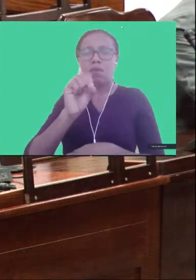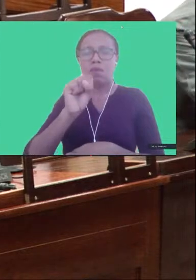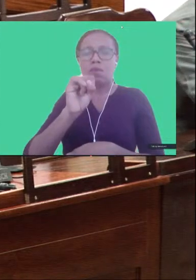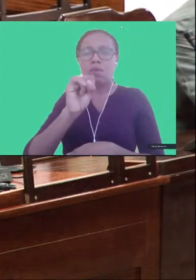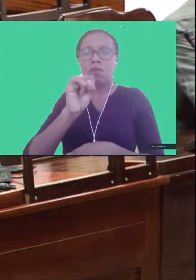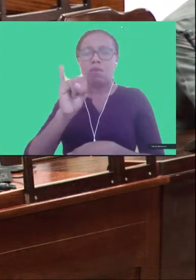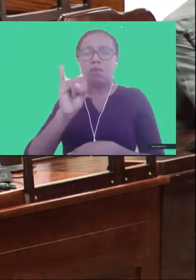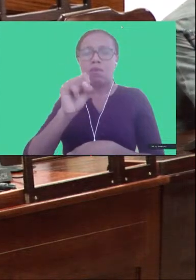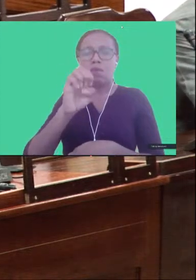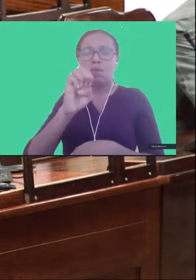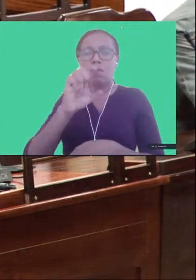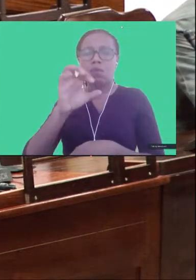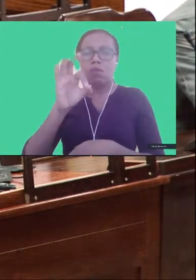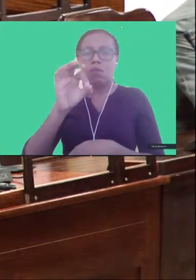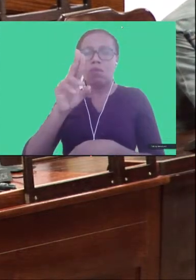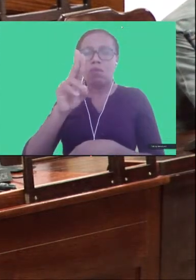dioxide